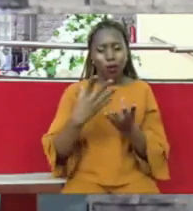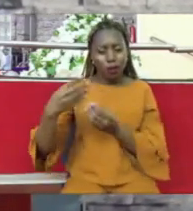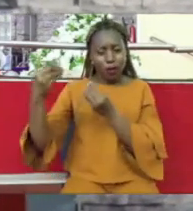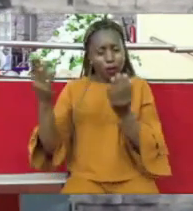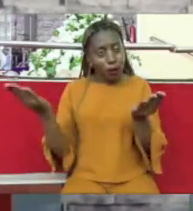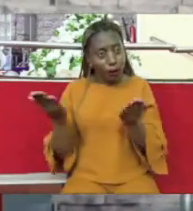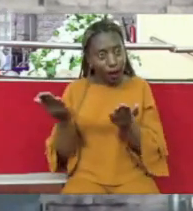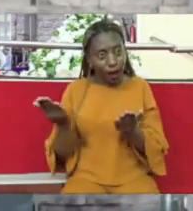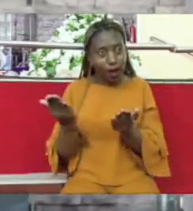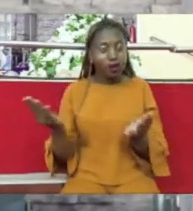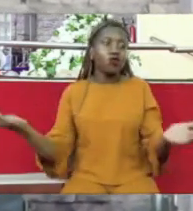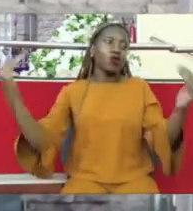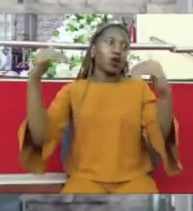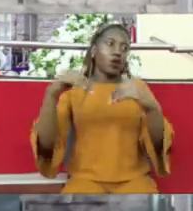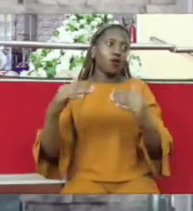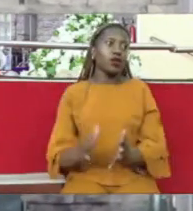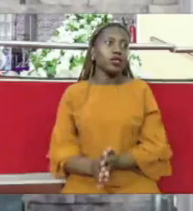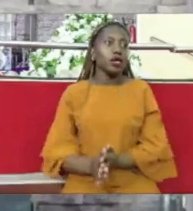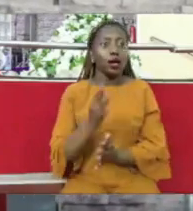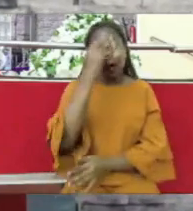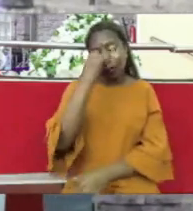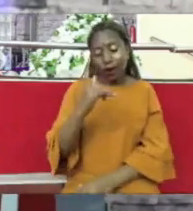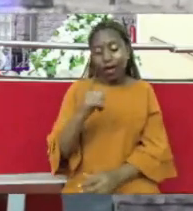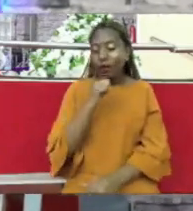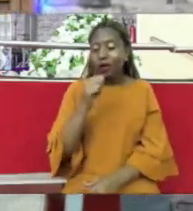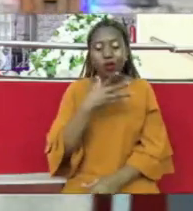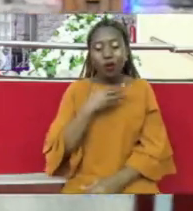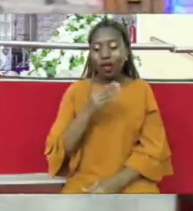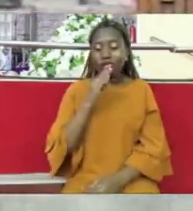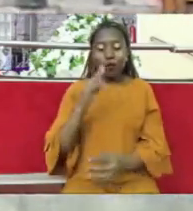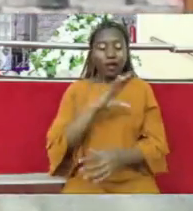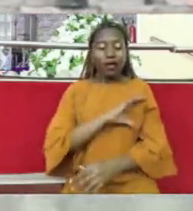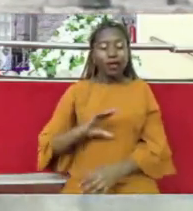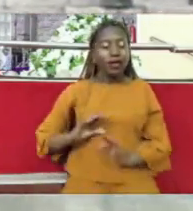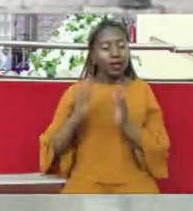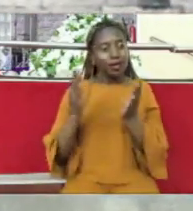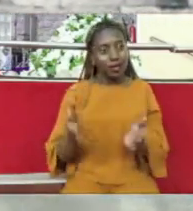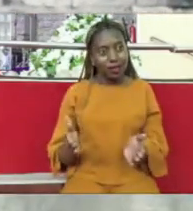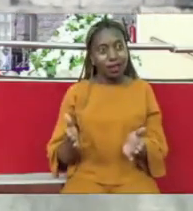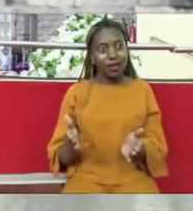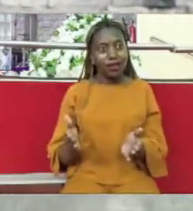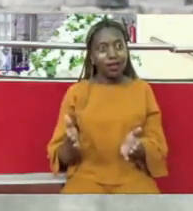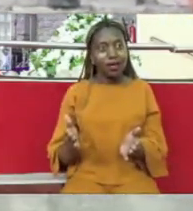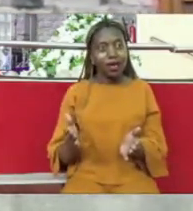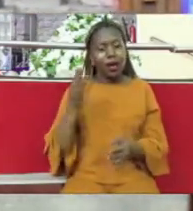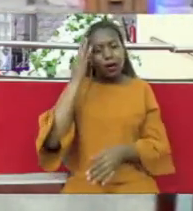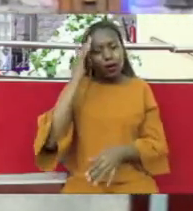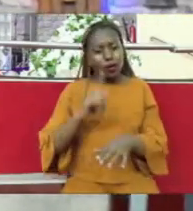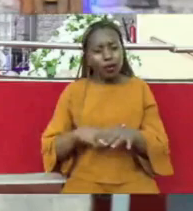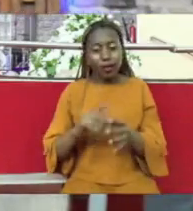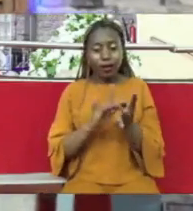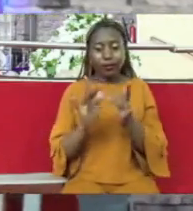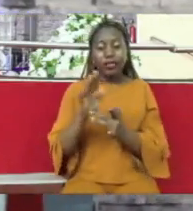the conference. Because we do not want to be Christians. Kwa sababu hatutaki kuwa wa Kristo. You know, the time when Jesus died, there was